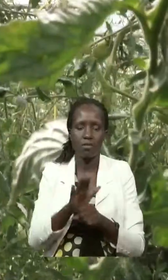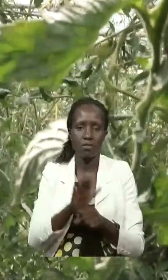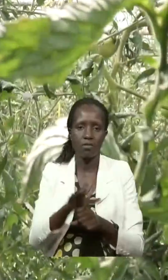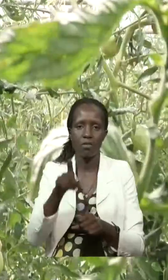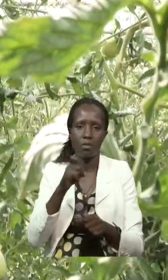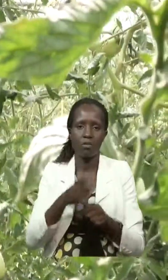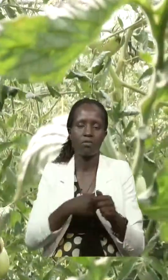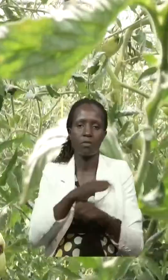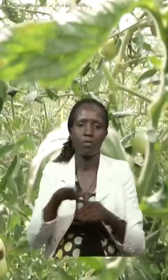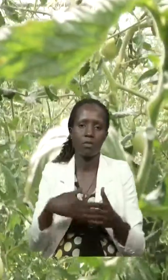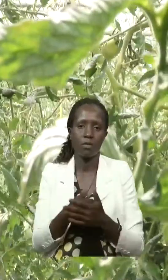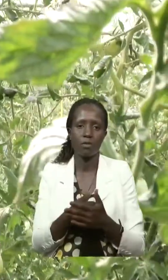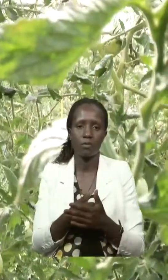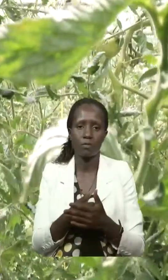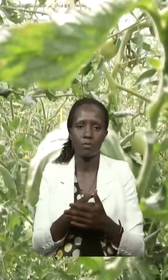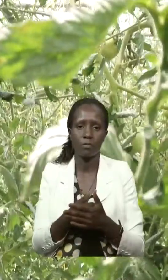demand from everybody.